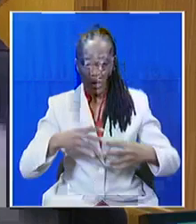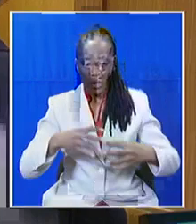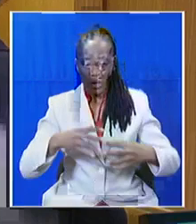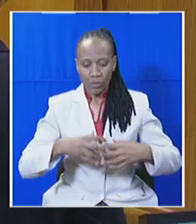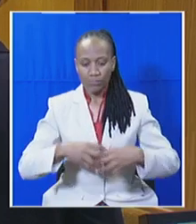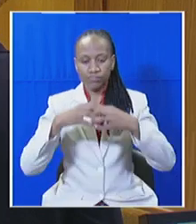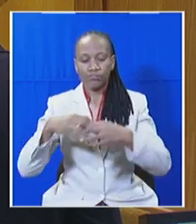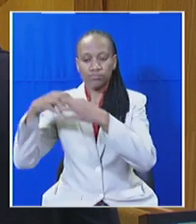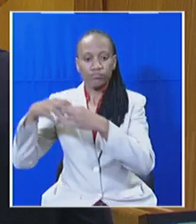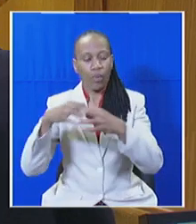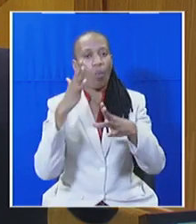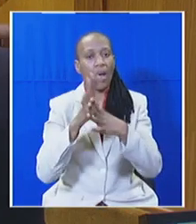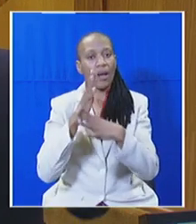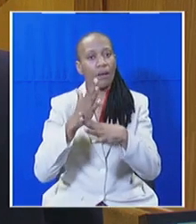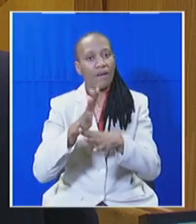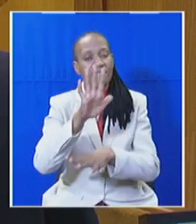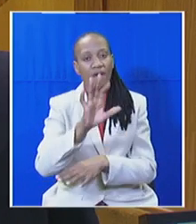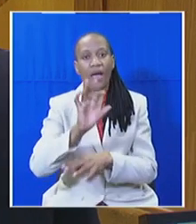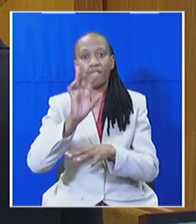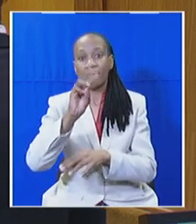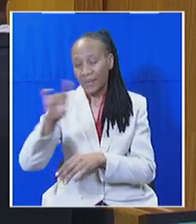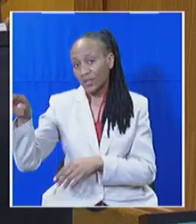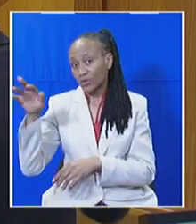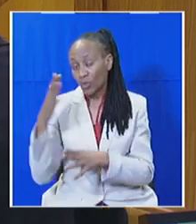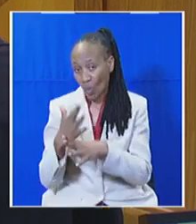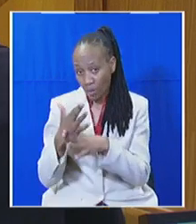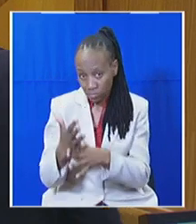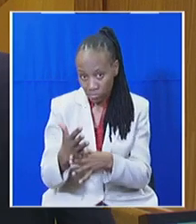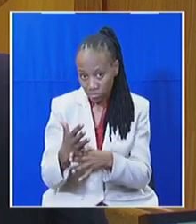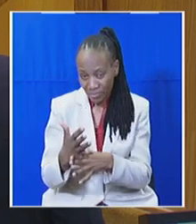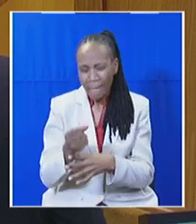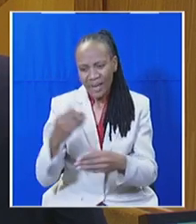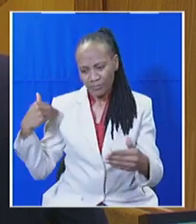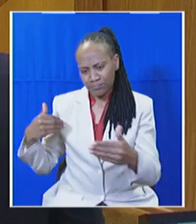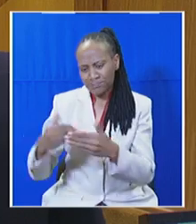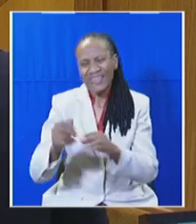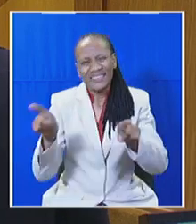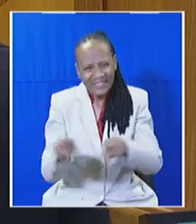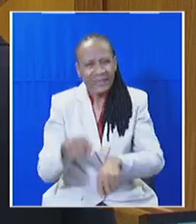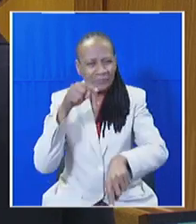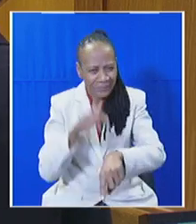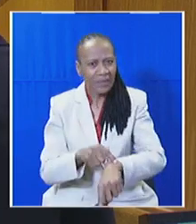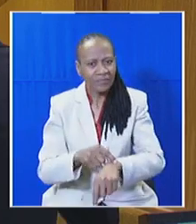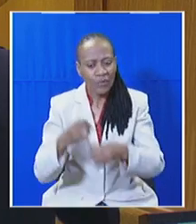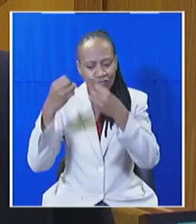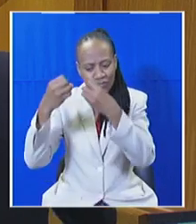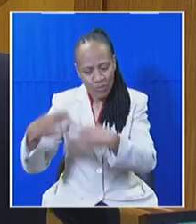5 million jobs. Instead, in the same period of time, we have